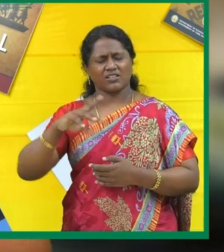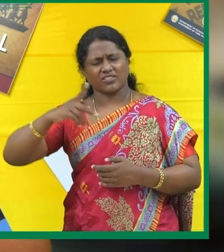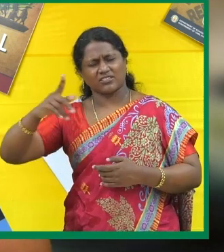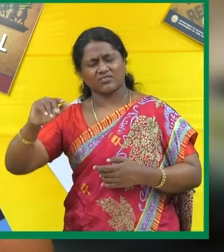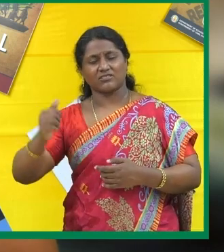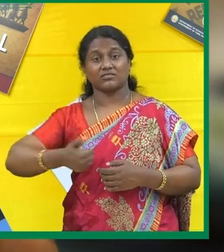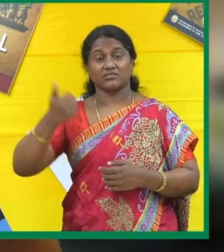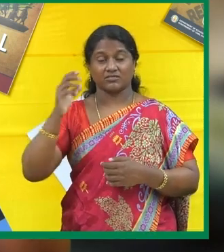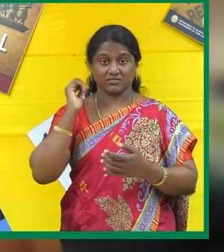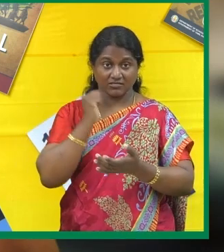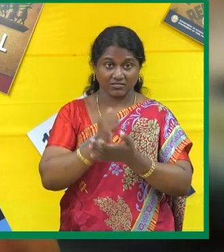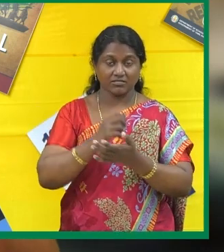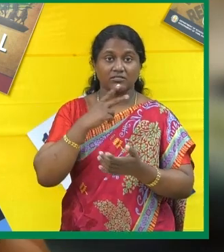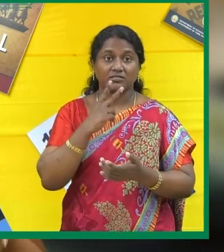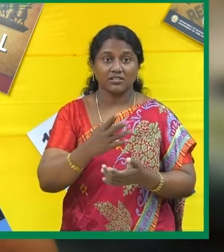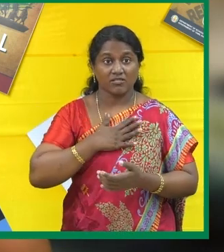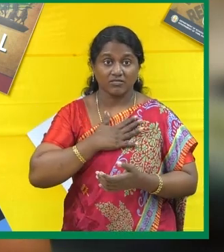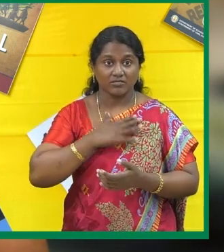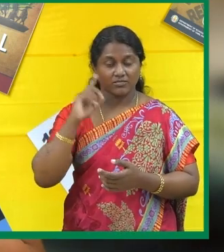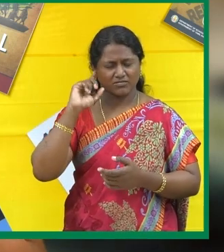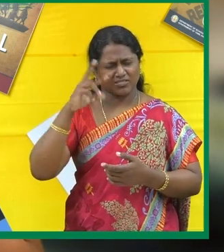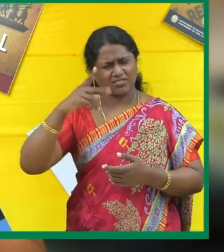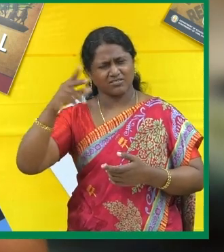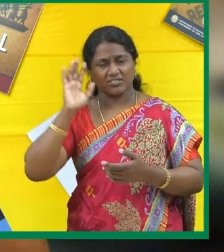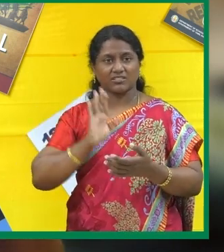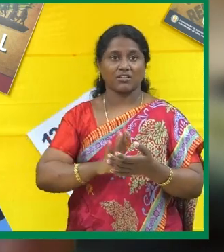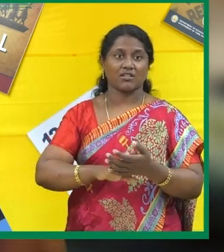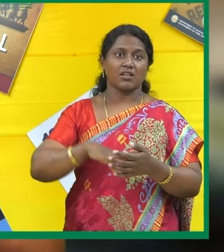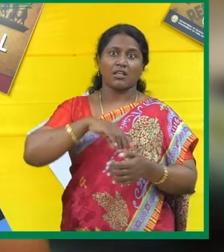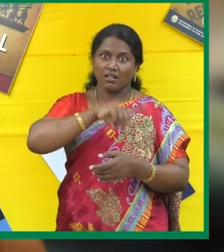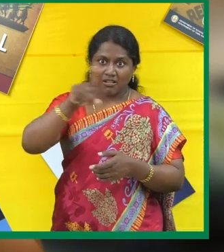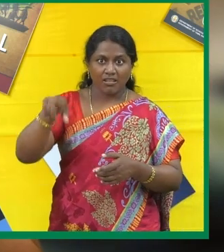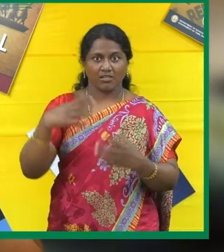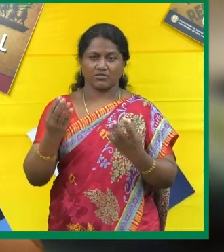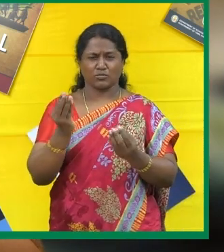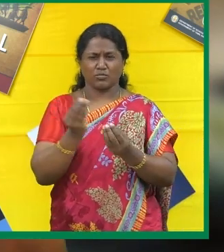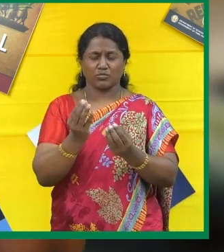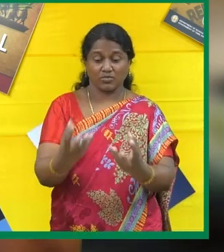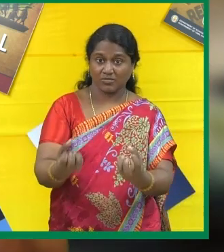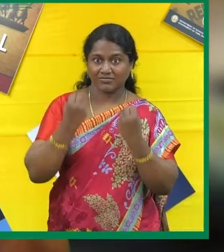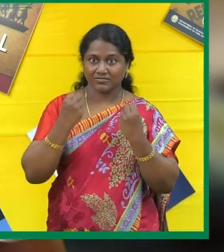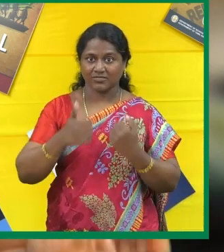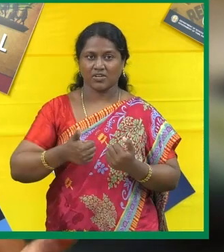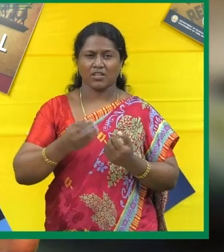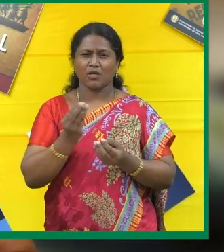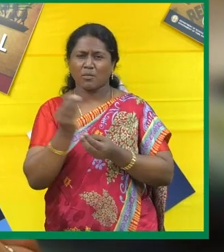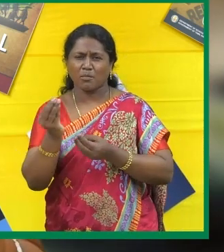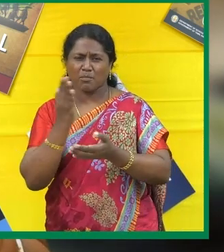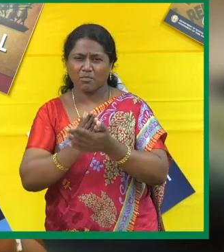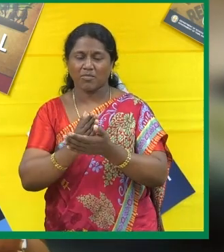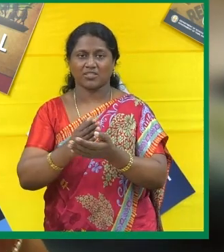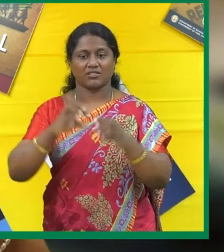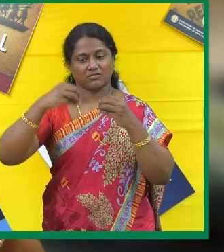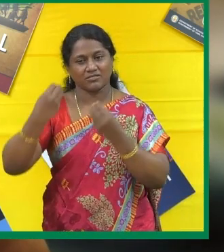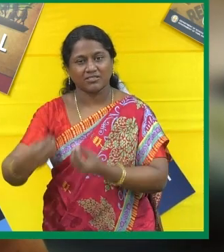something. Something we will get, a lot of things we will miss. Everything we can't get. So still, from the childhood,